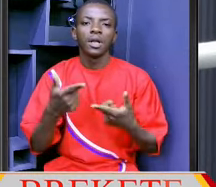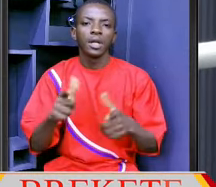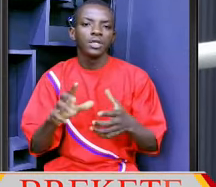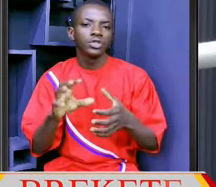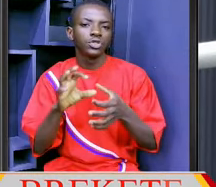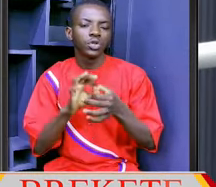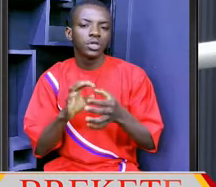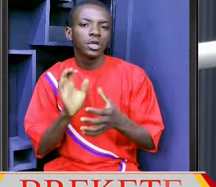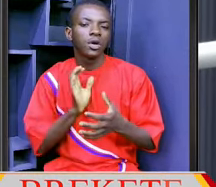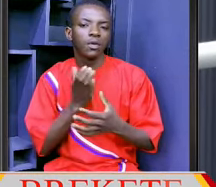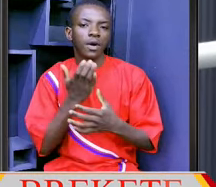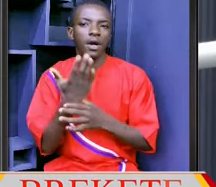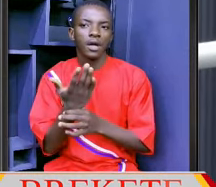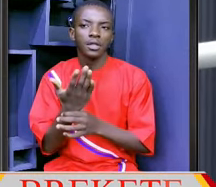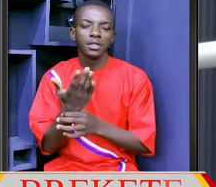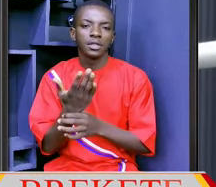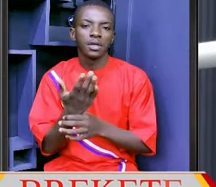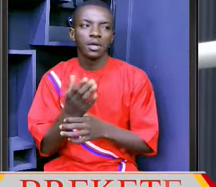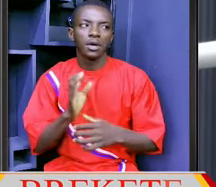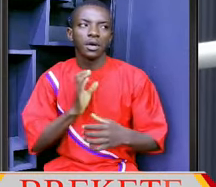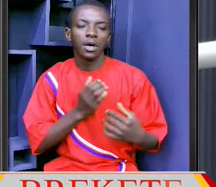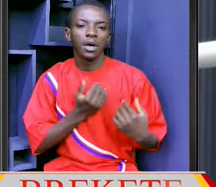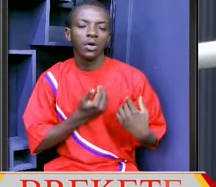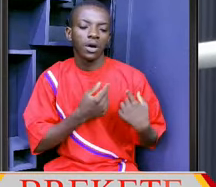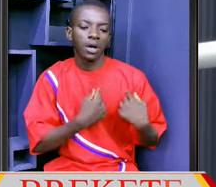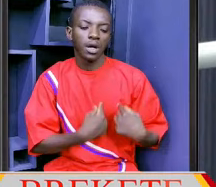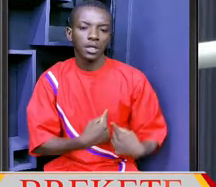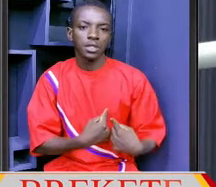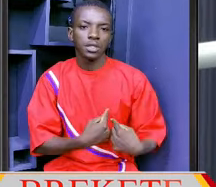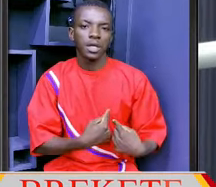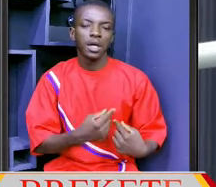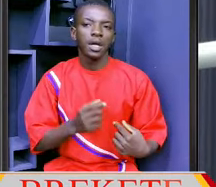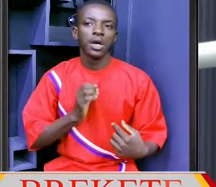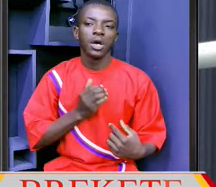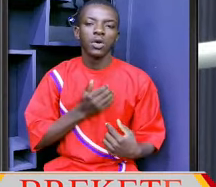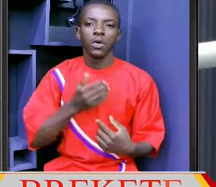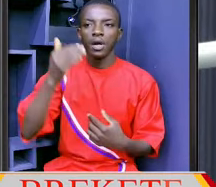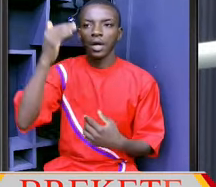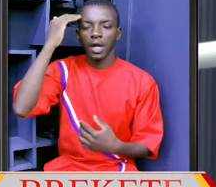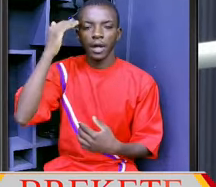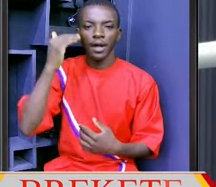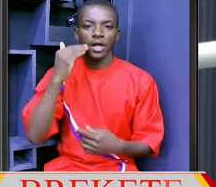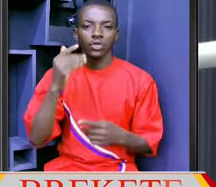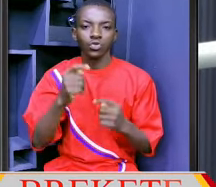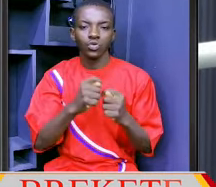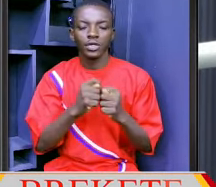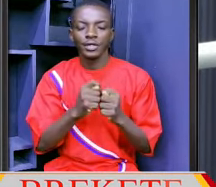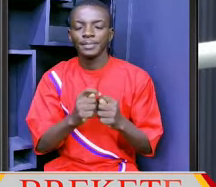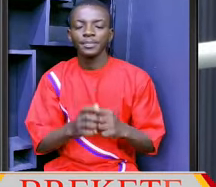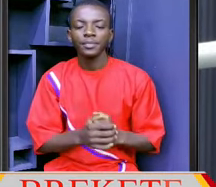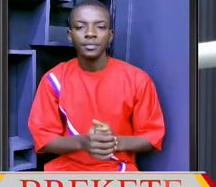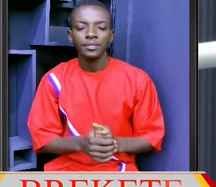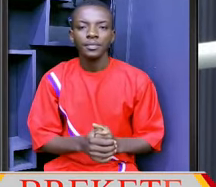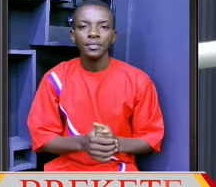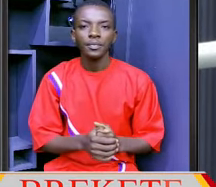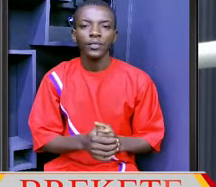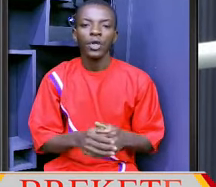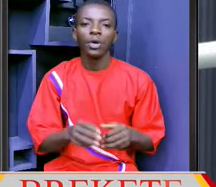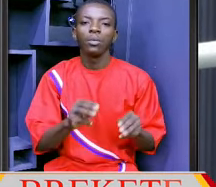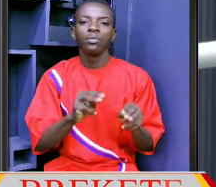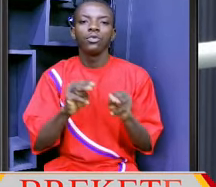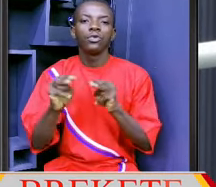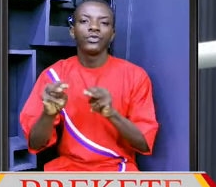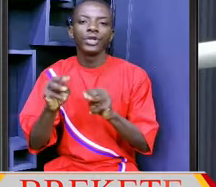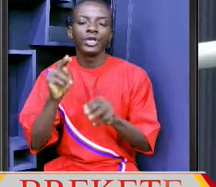May we join our hands, our hearts, and our heads together. May